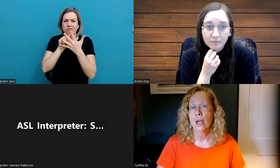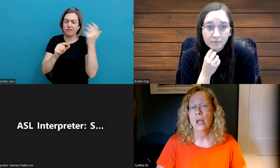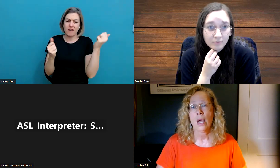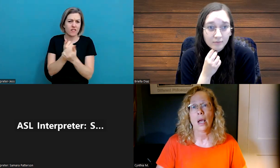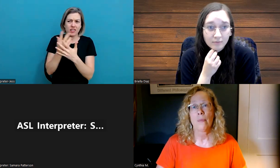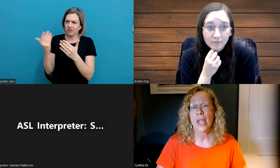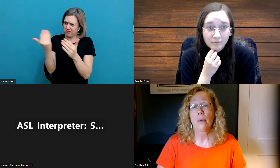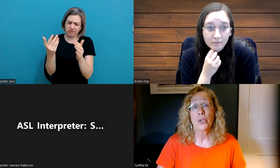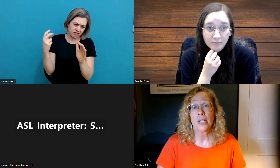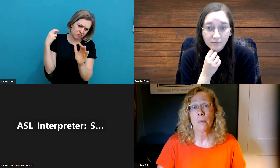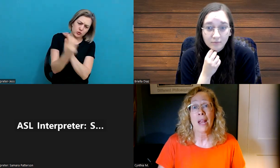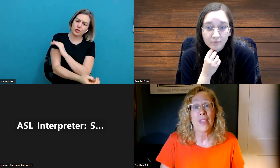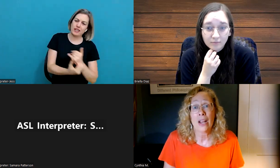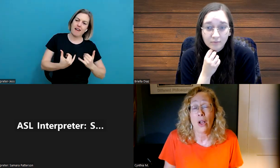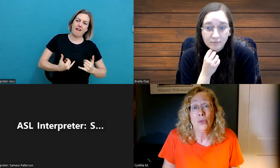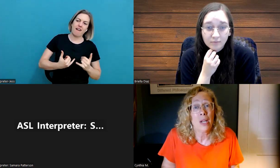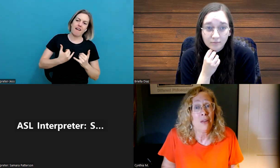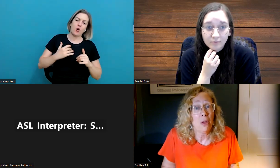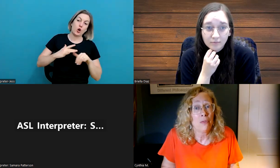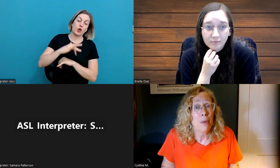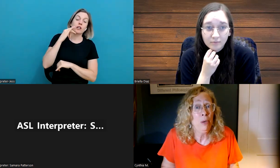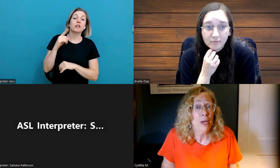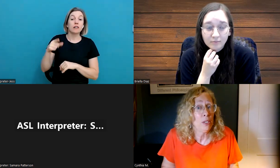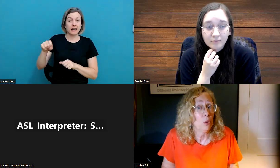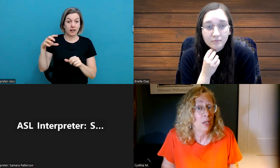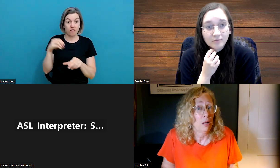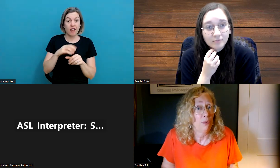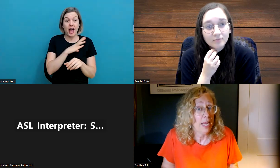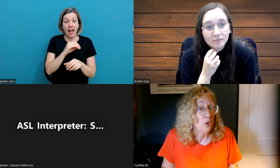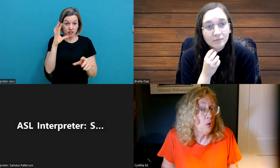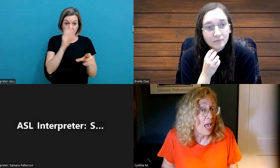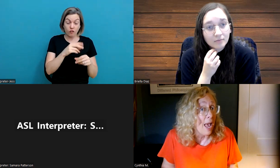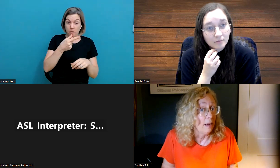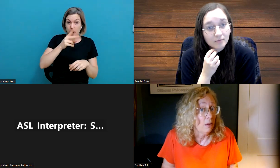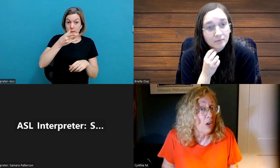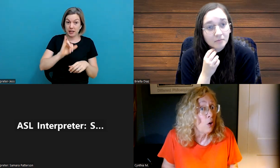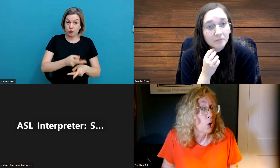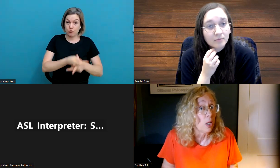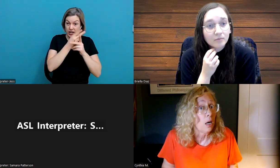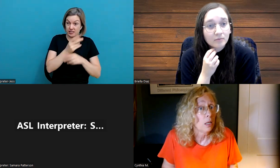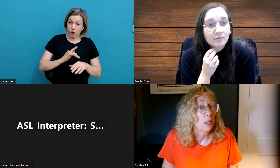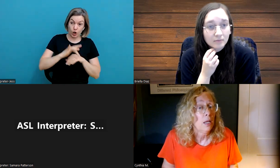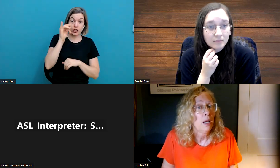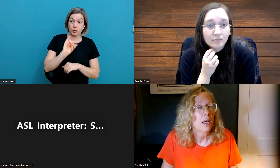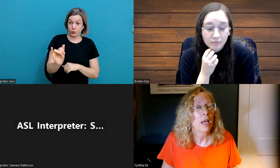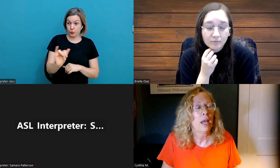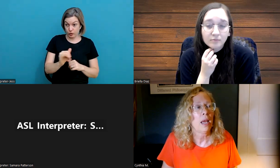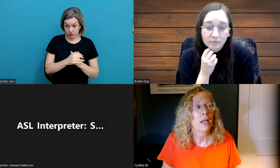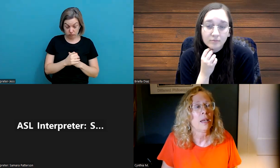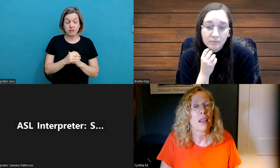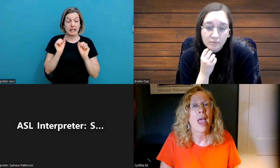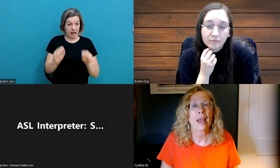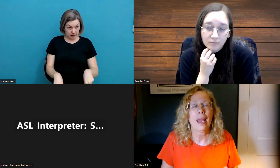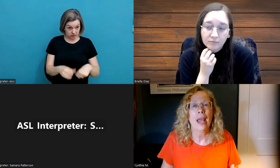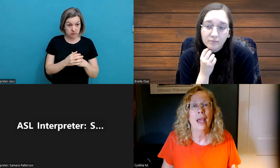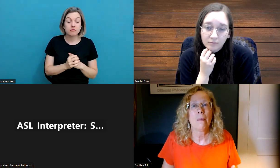on, they can participate. They can also get involved in puppy raising early on. They can do that very early on.